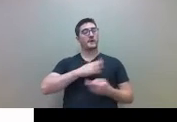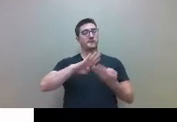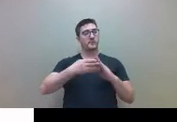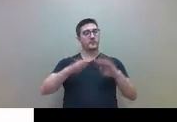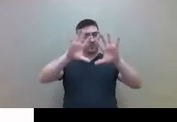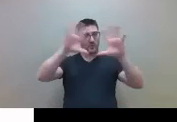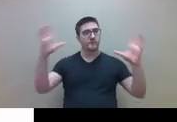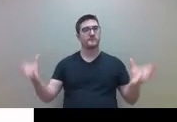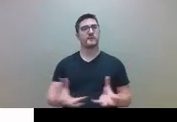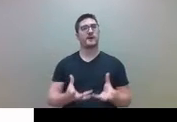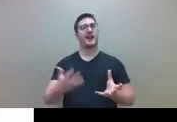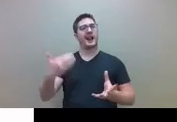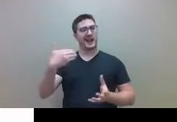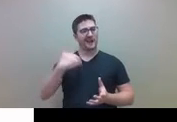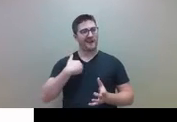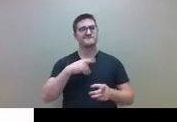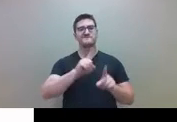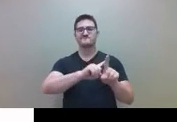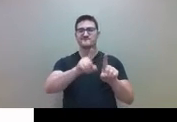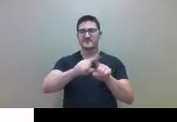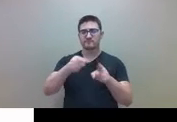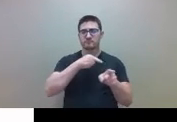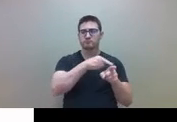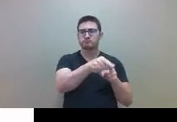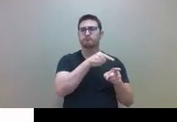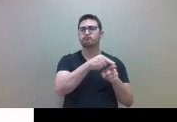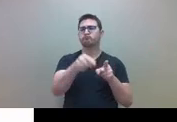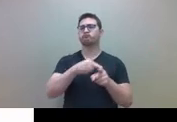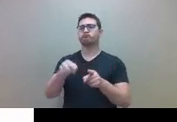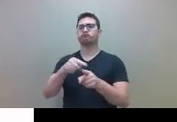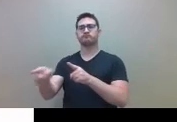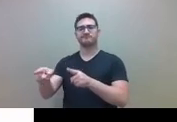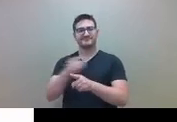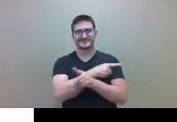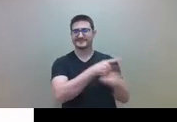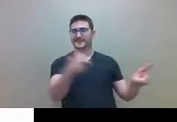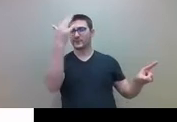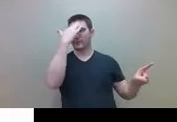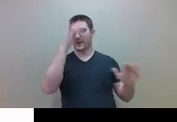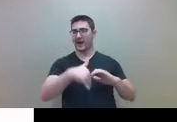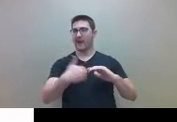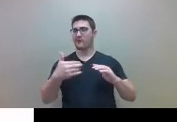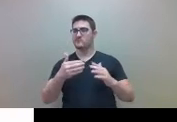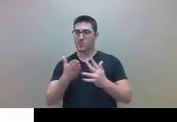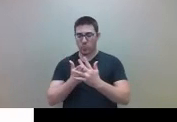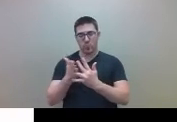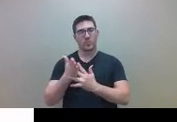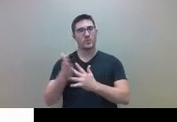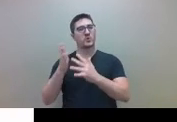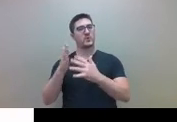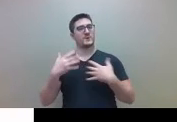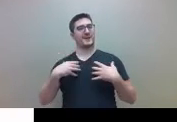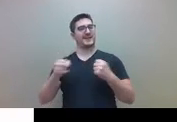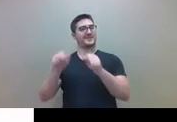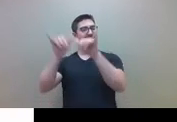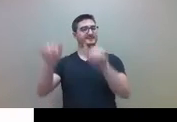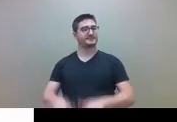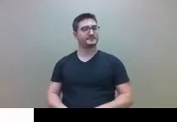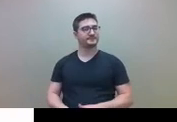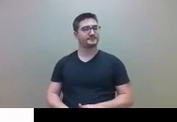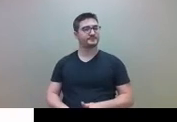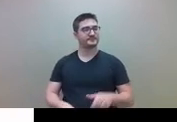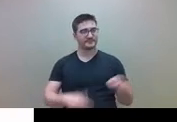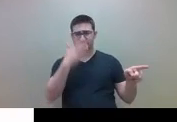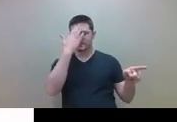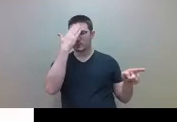and help to navigate the system. People who really know the healthcare system really well, because you may be